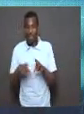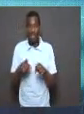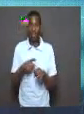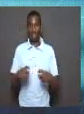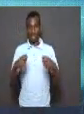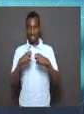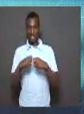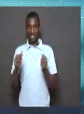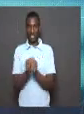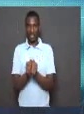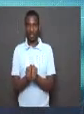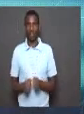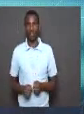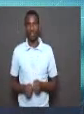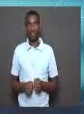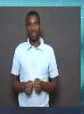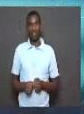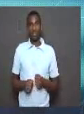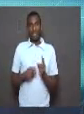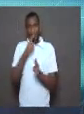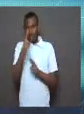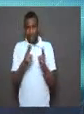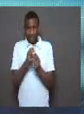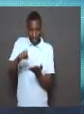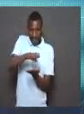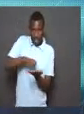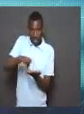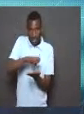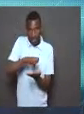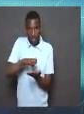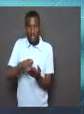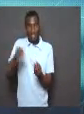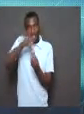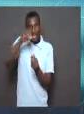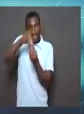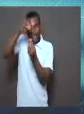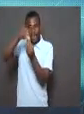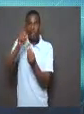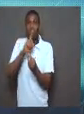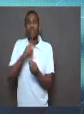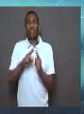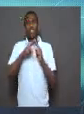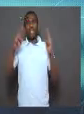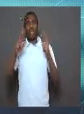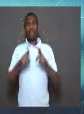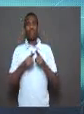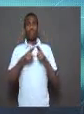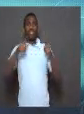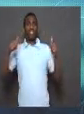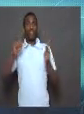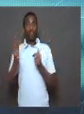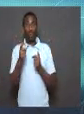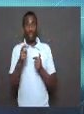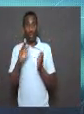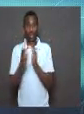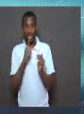Essentially, the entropy of the universe increases to a greater proportion than the decrease of